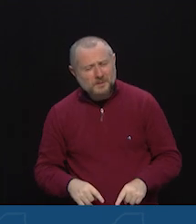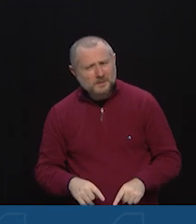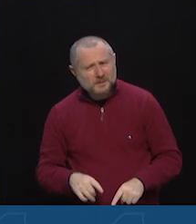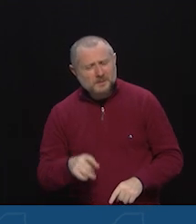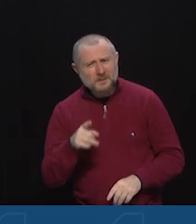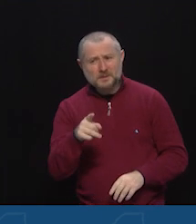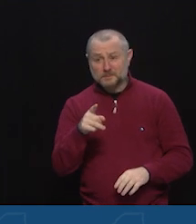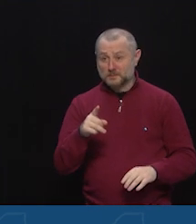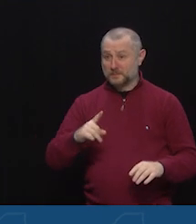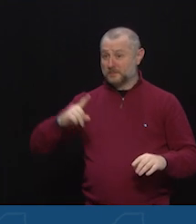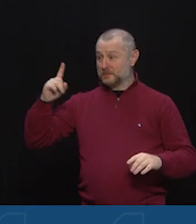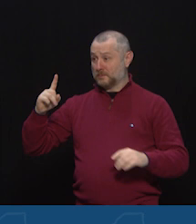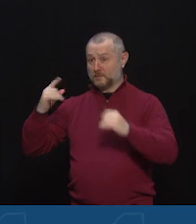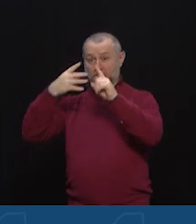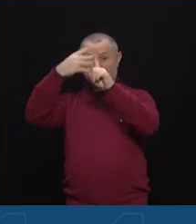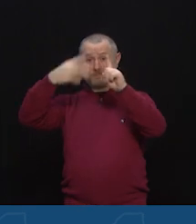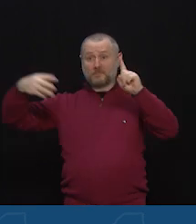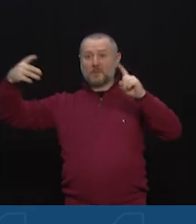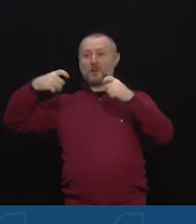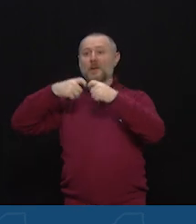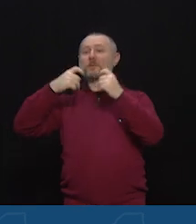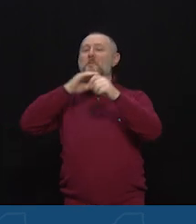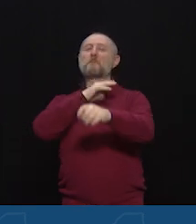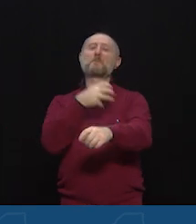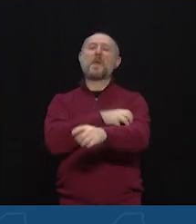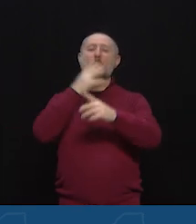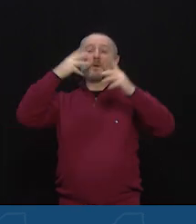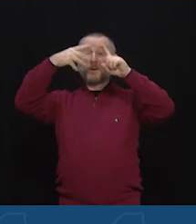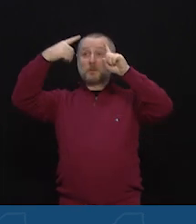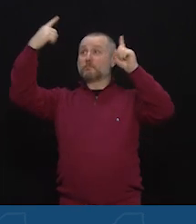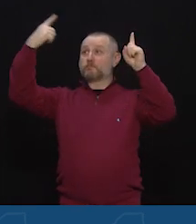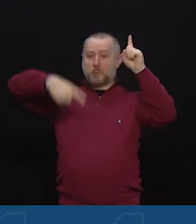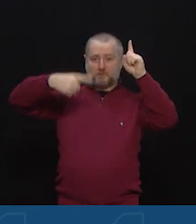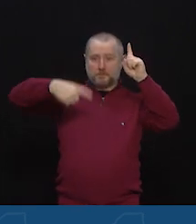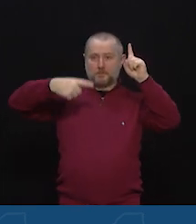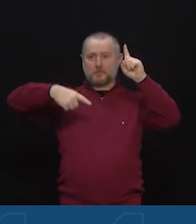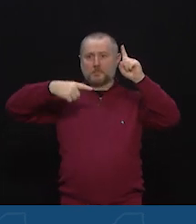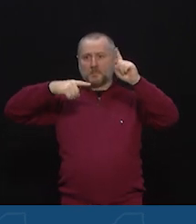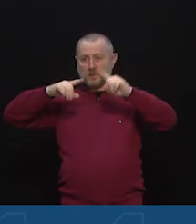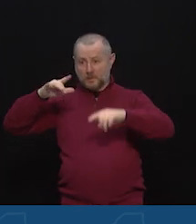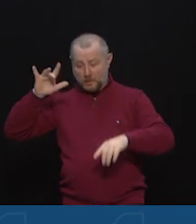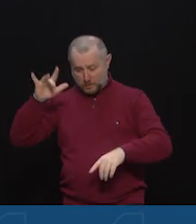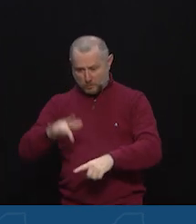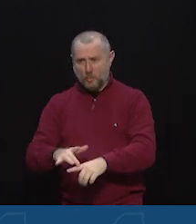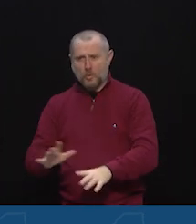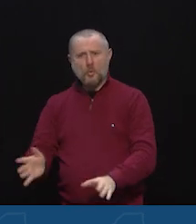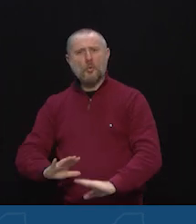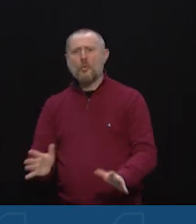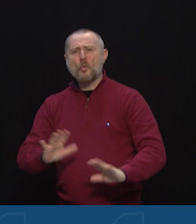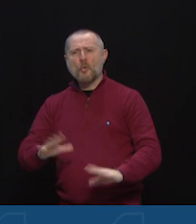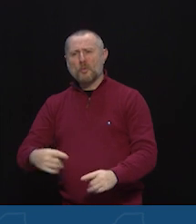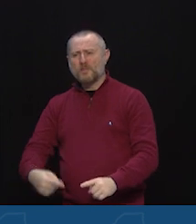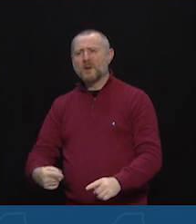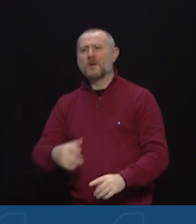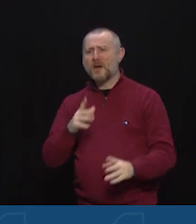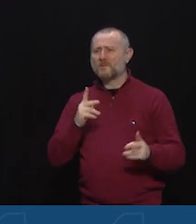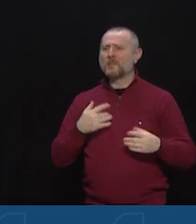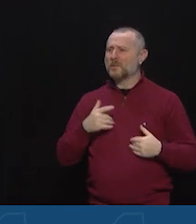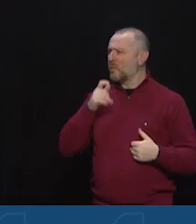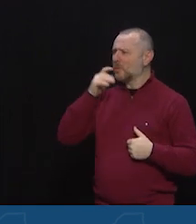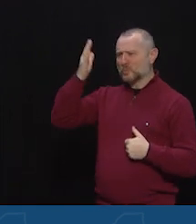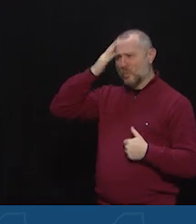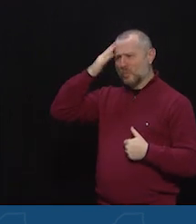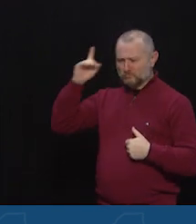they come down. Do not touch a line. Do not try to remove it yourself. That is extremely dangerous. We have experts who know how to deal with that. But the